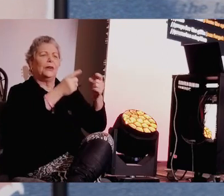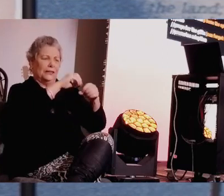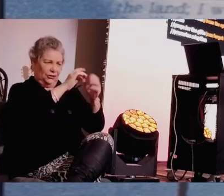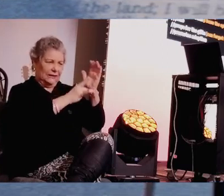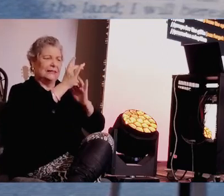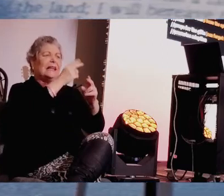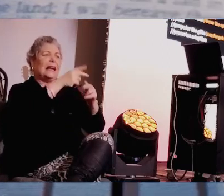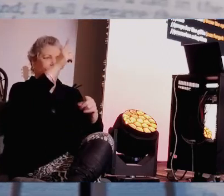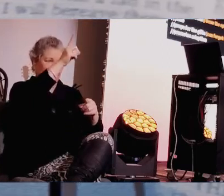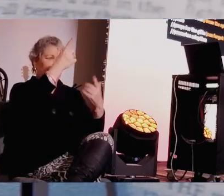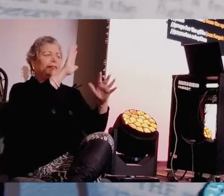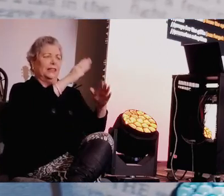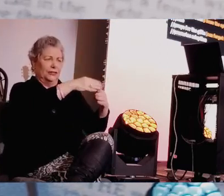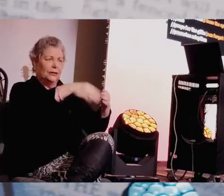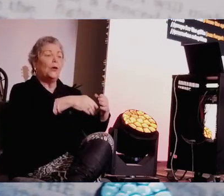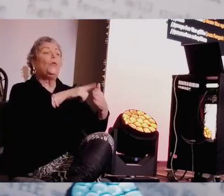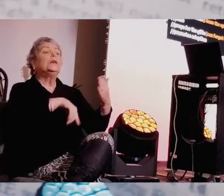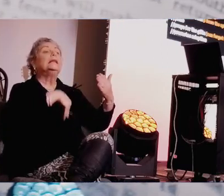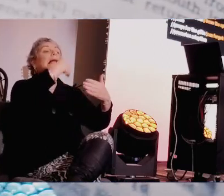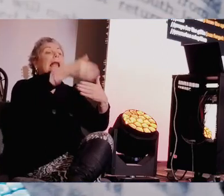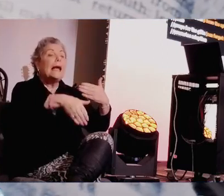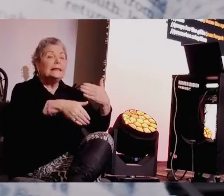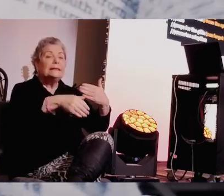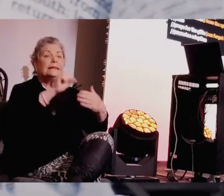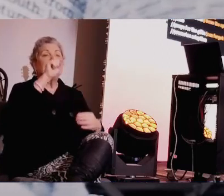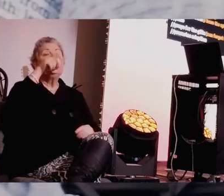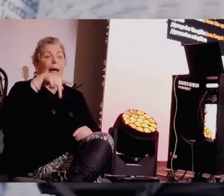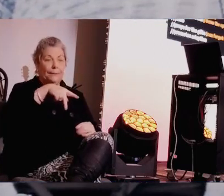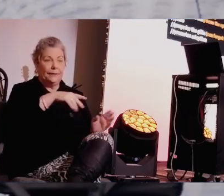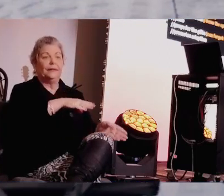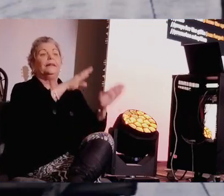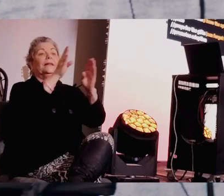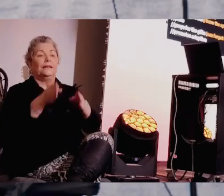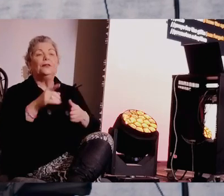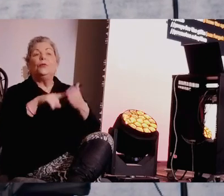name. But what's the next step with the Father over this issue?